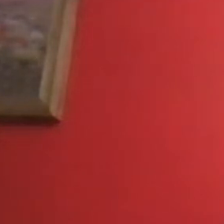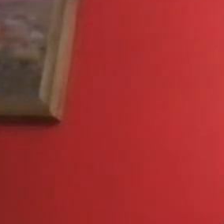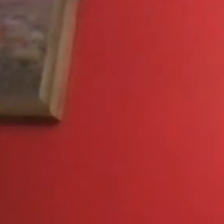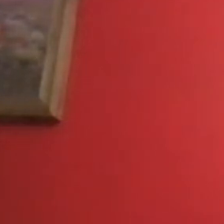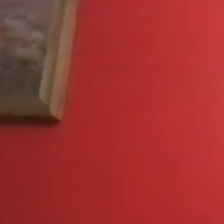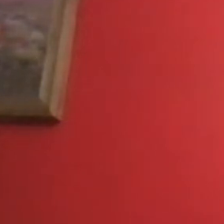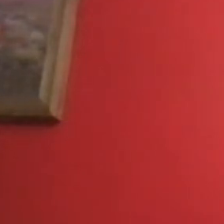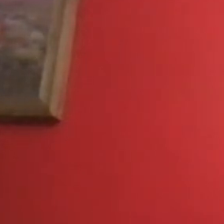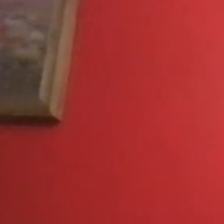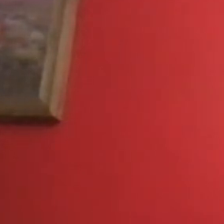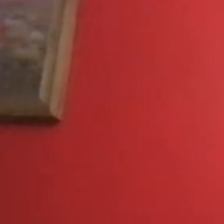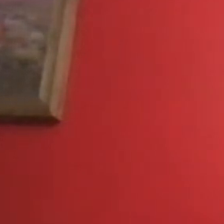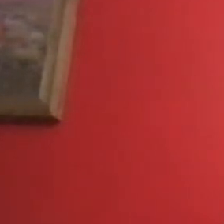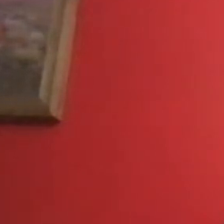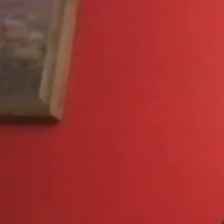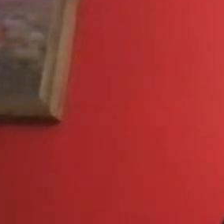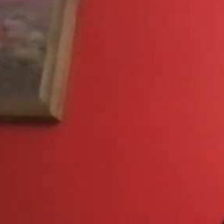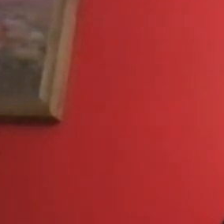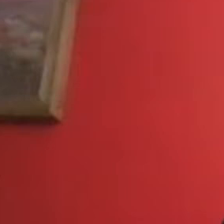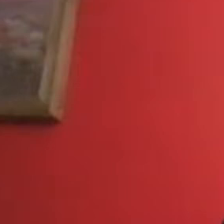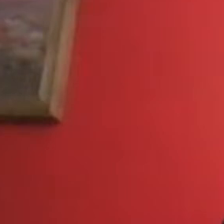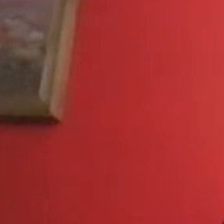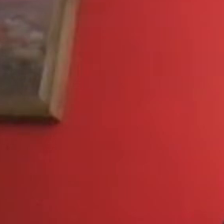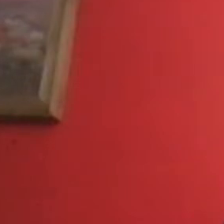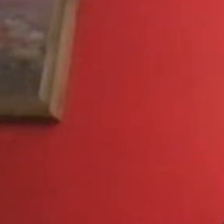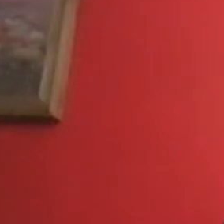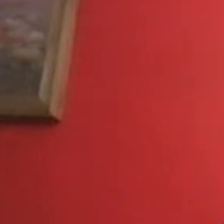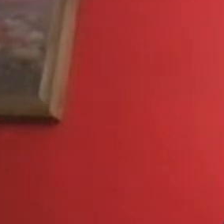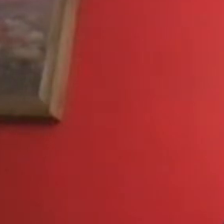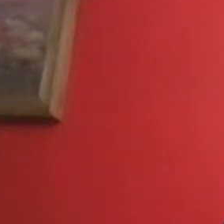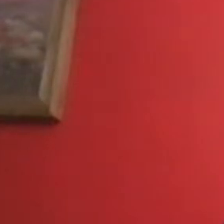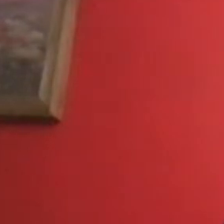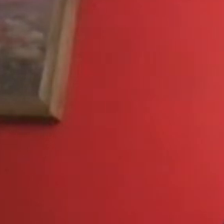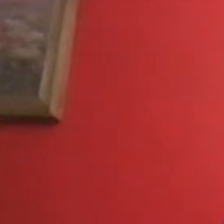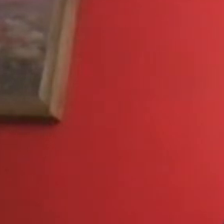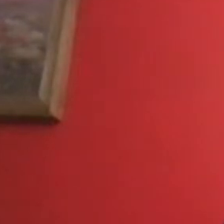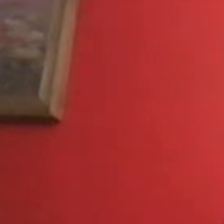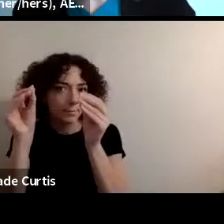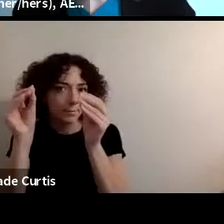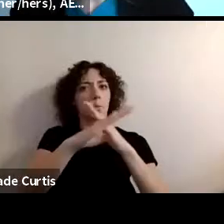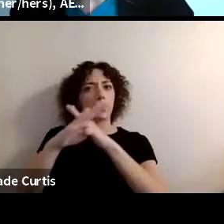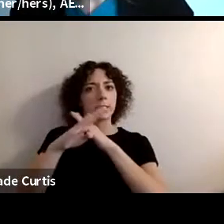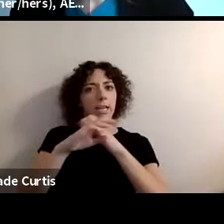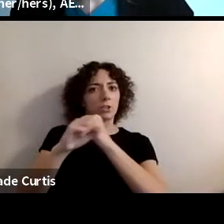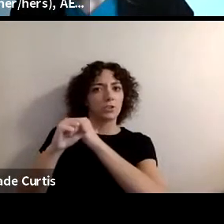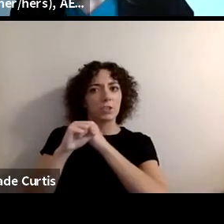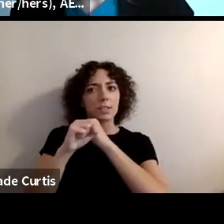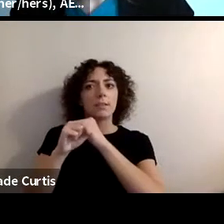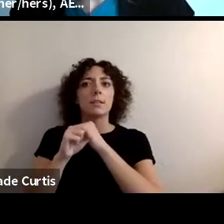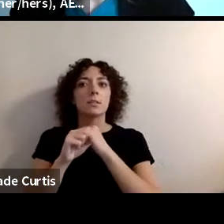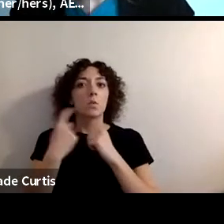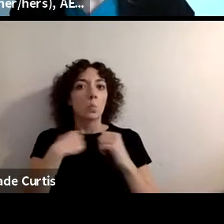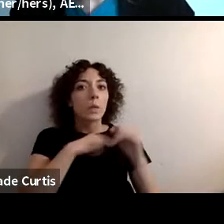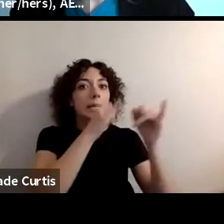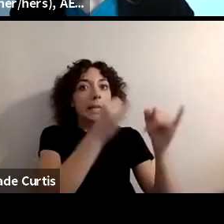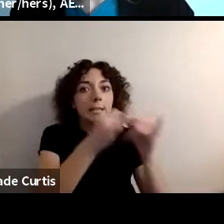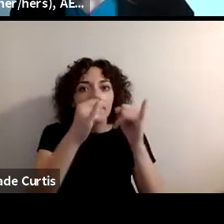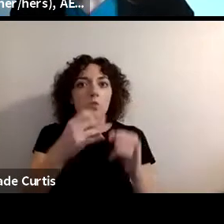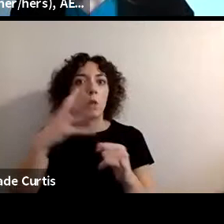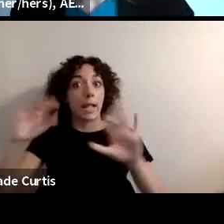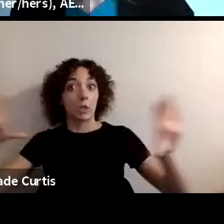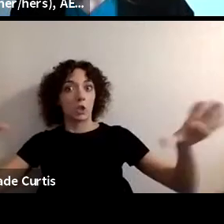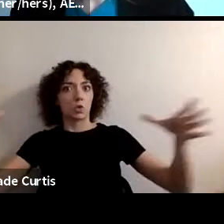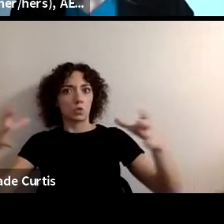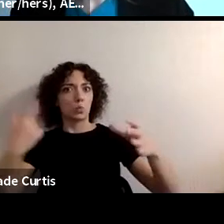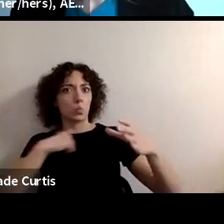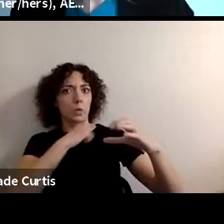activities, as well as the effectiveness of protection and control measures we individually and collectively take. We